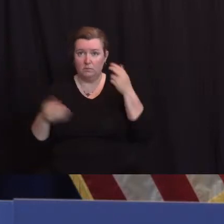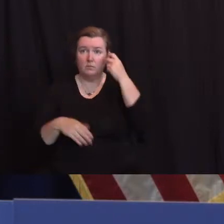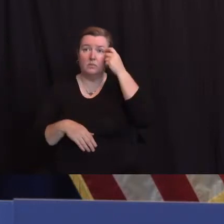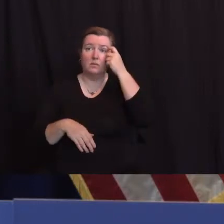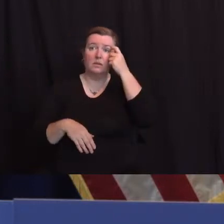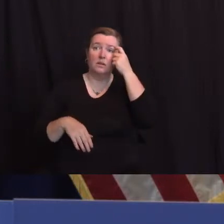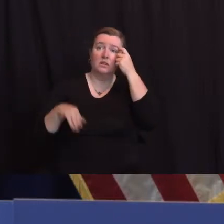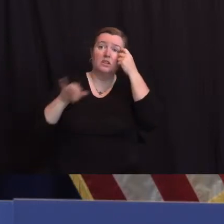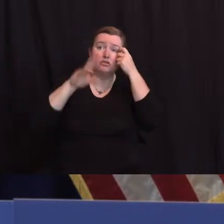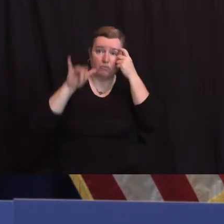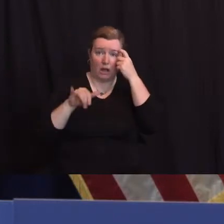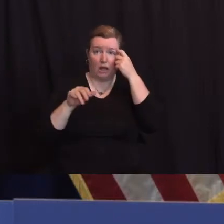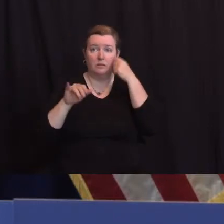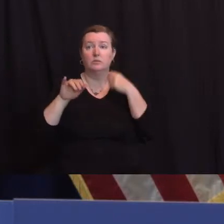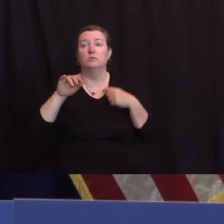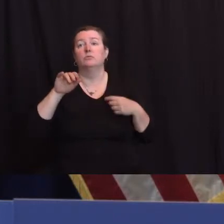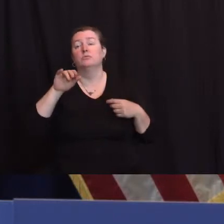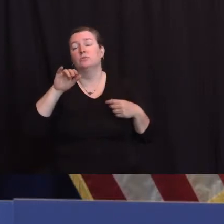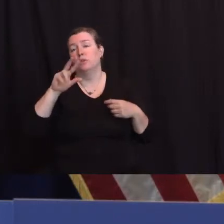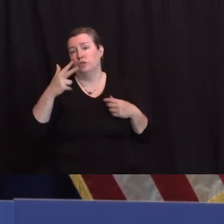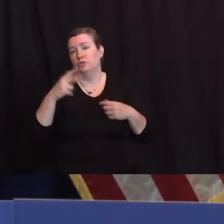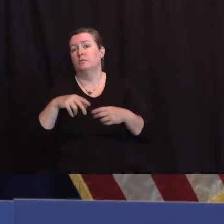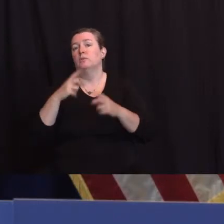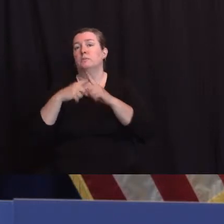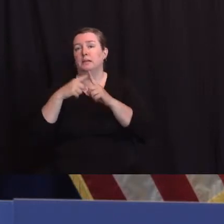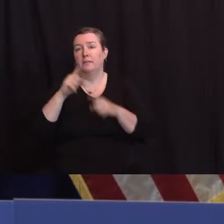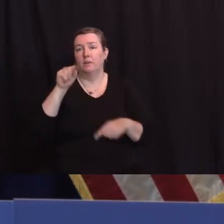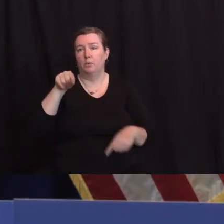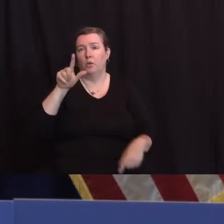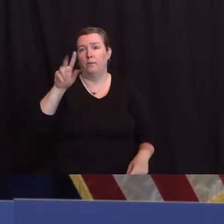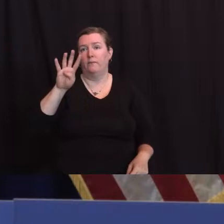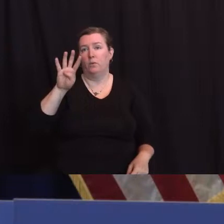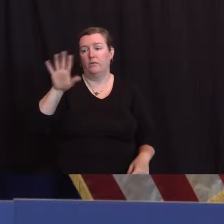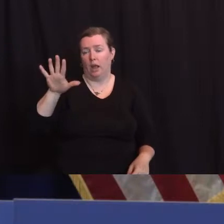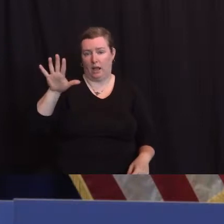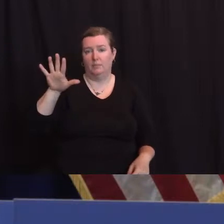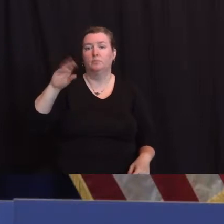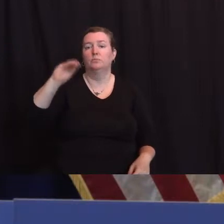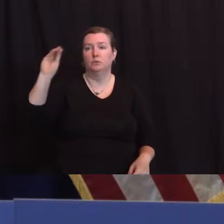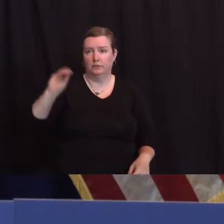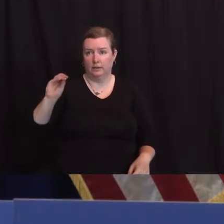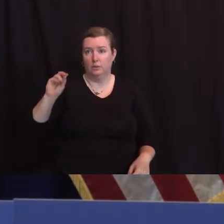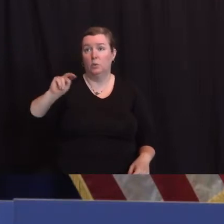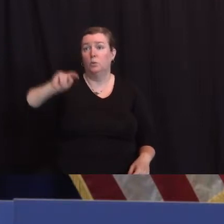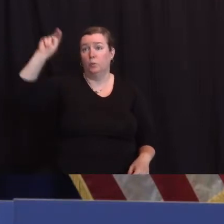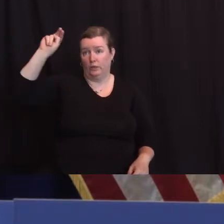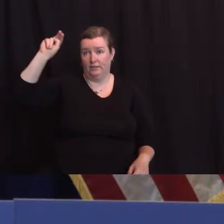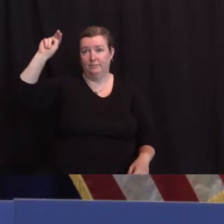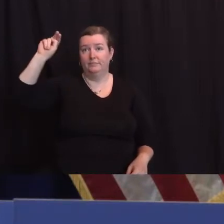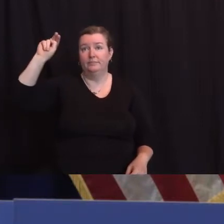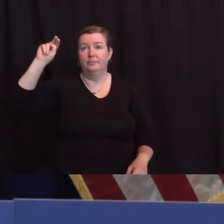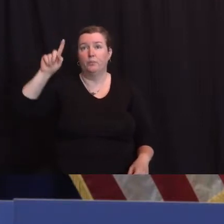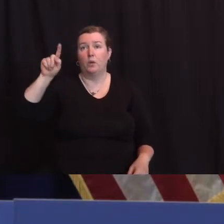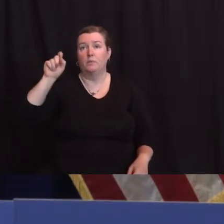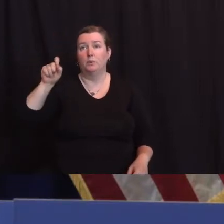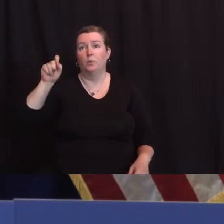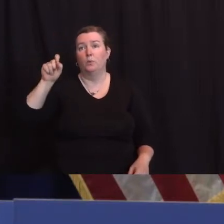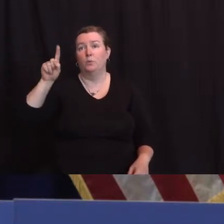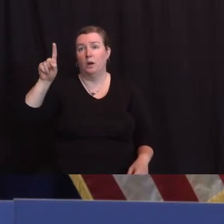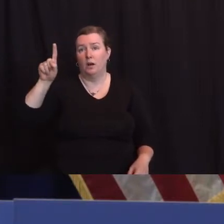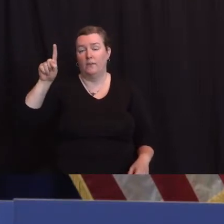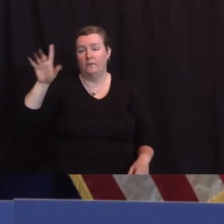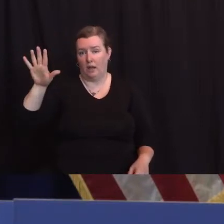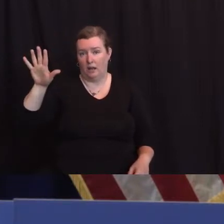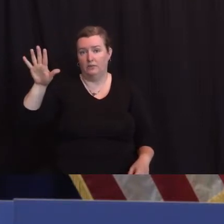percent positivity in the state is 1.45%. The northern part of the state reports